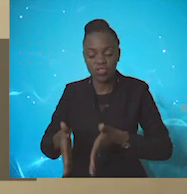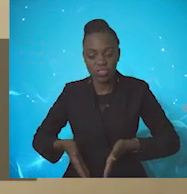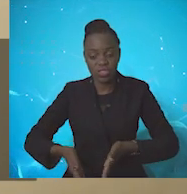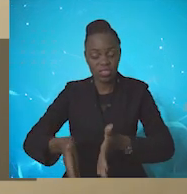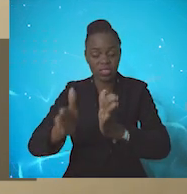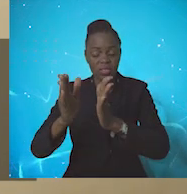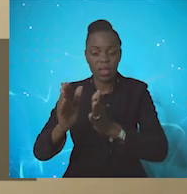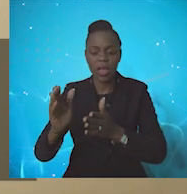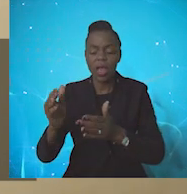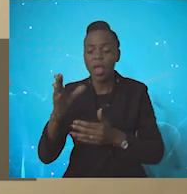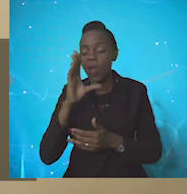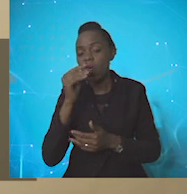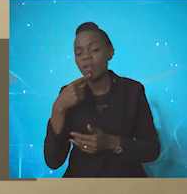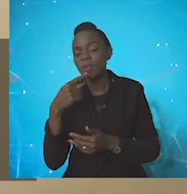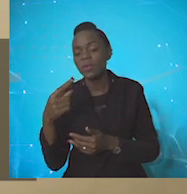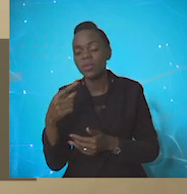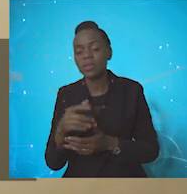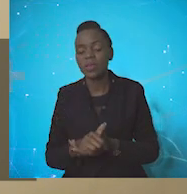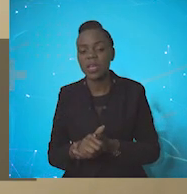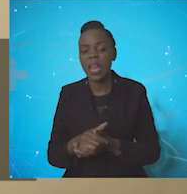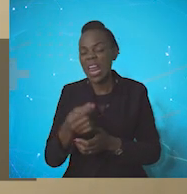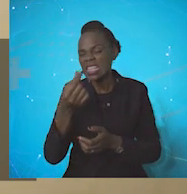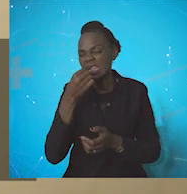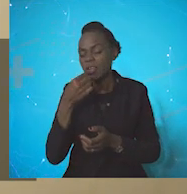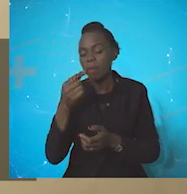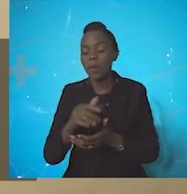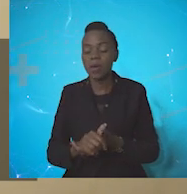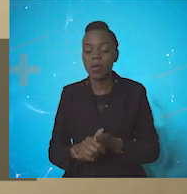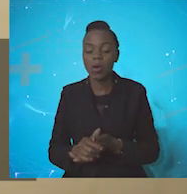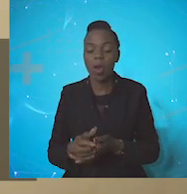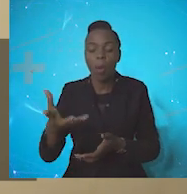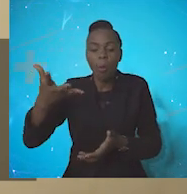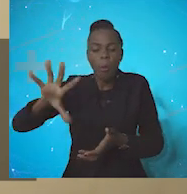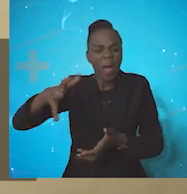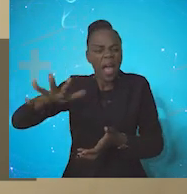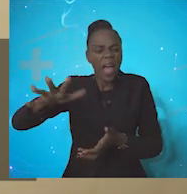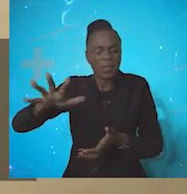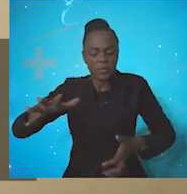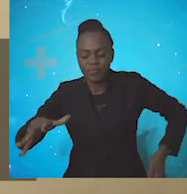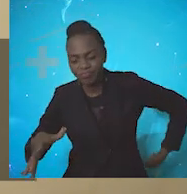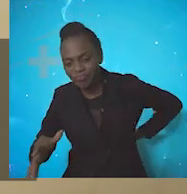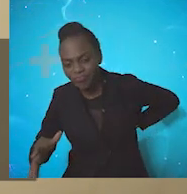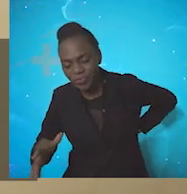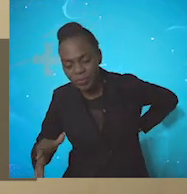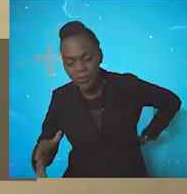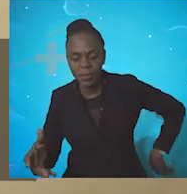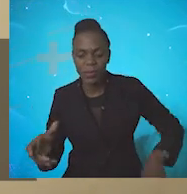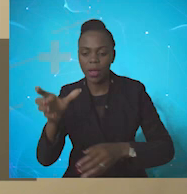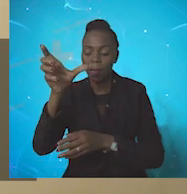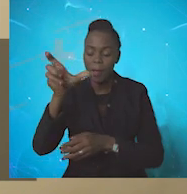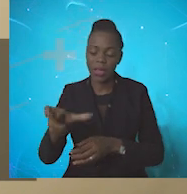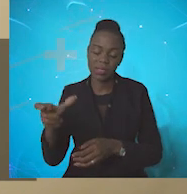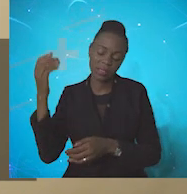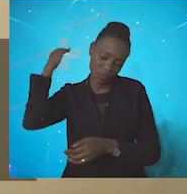lumbar puncture, mchichewa tinele kuti timatenga madzi pansana. Mina ambira na vabota atenga madzi